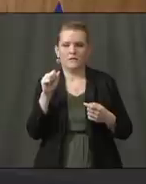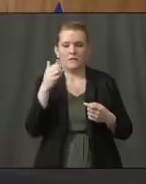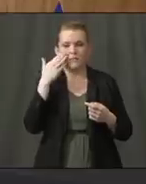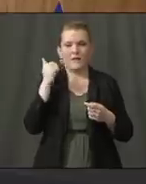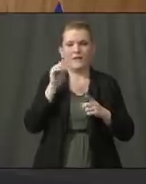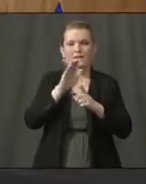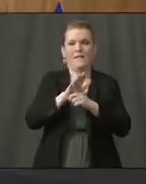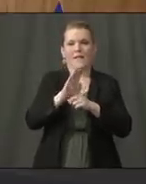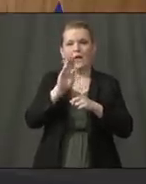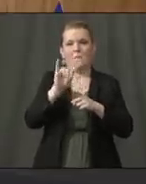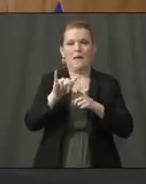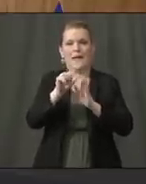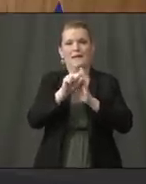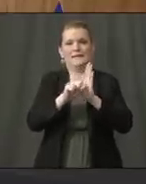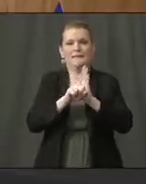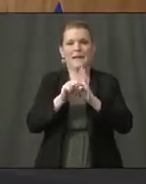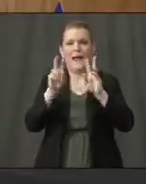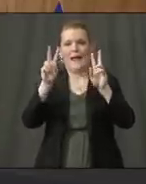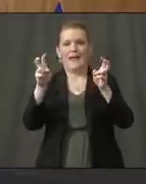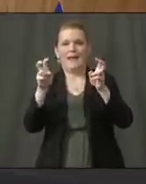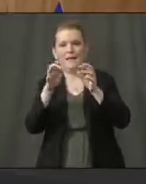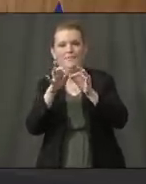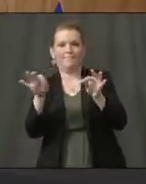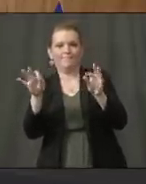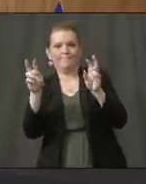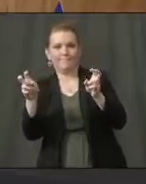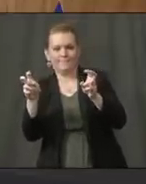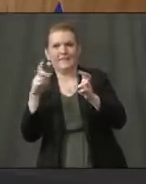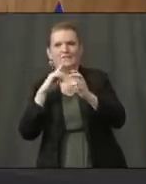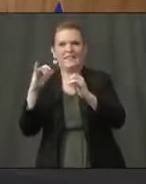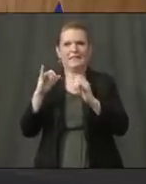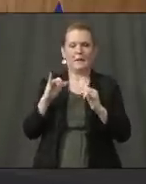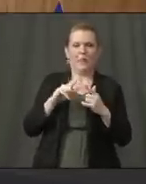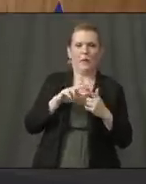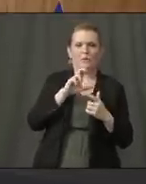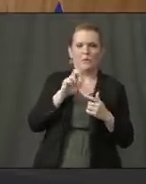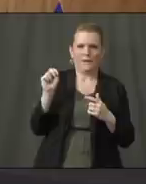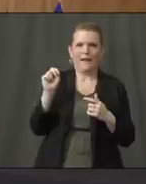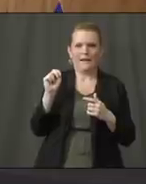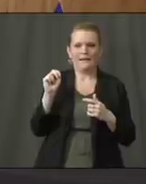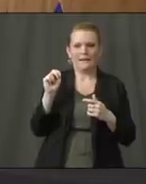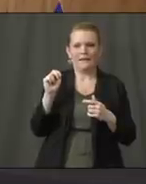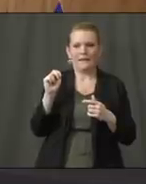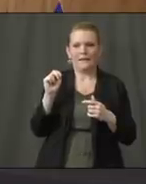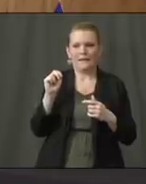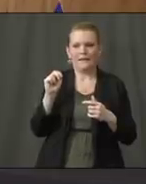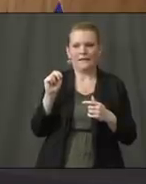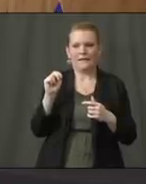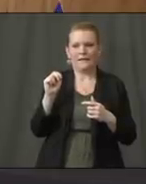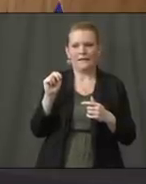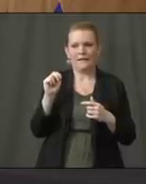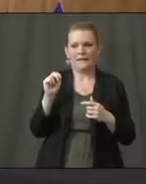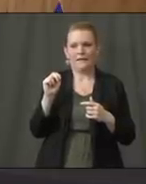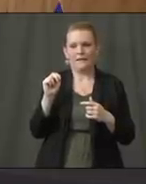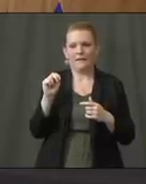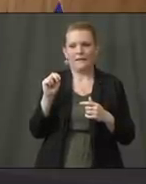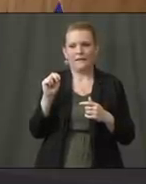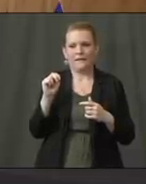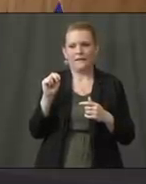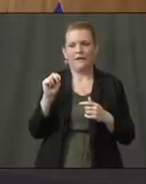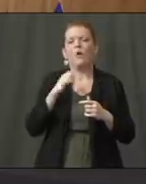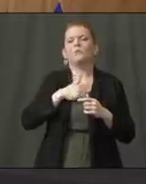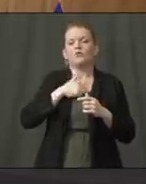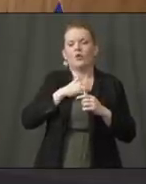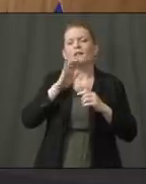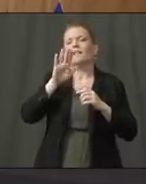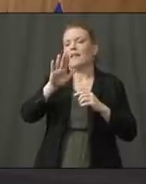is very, very similar to Connecticut's model of peaking at the end of April and the beginning of May.